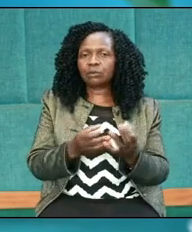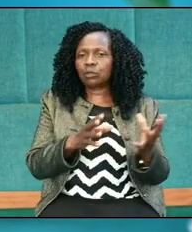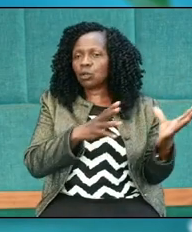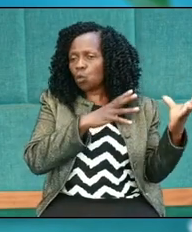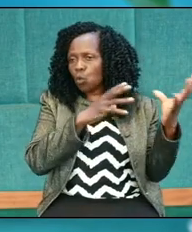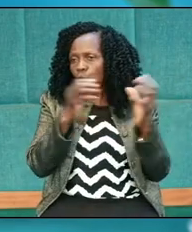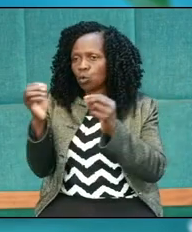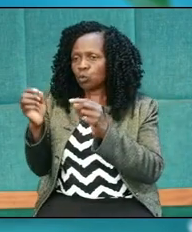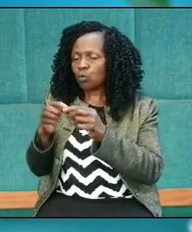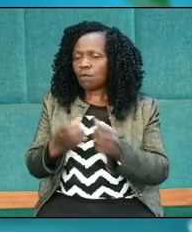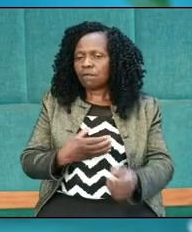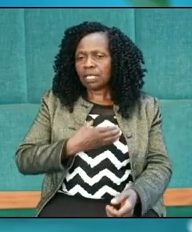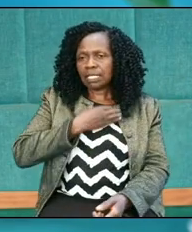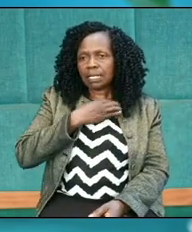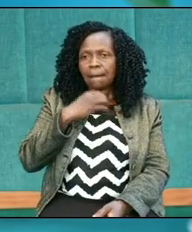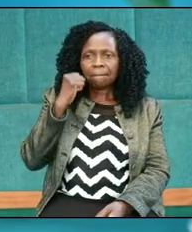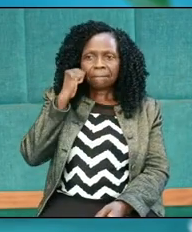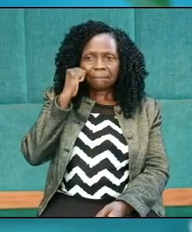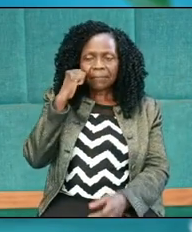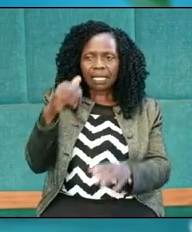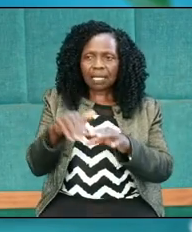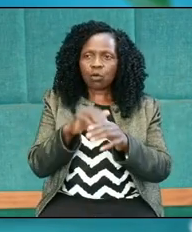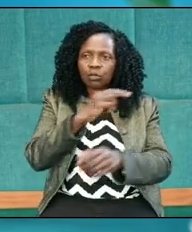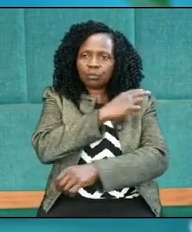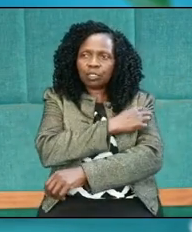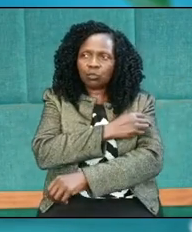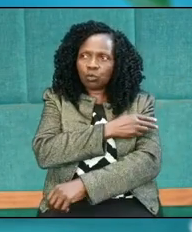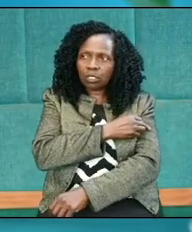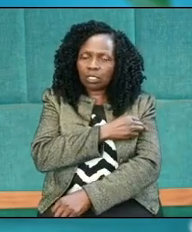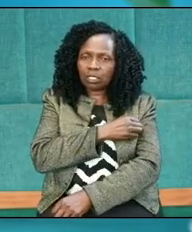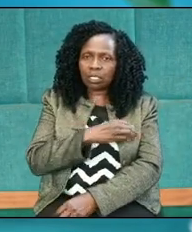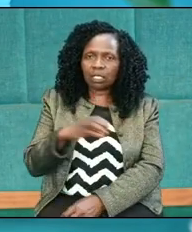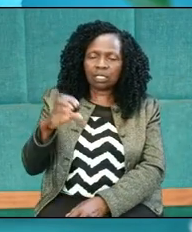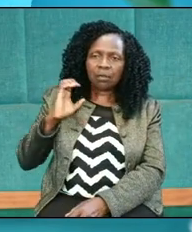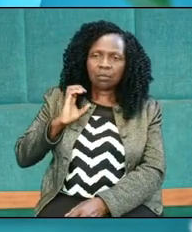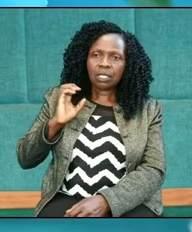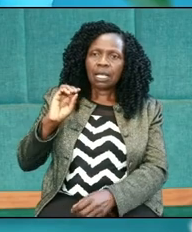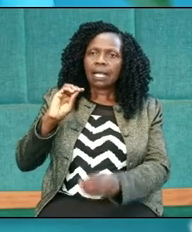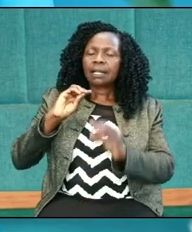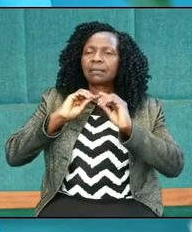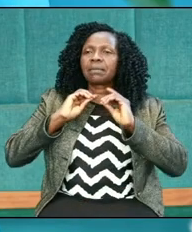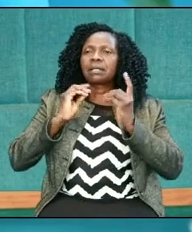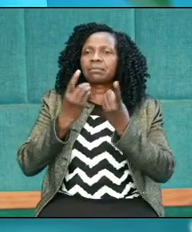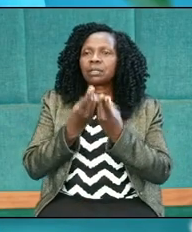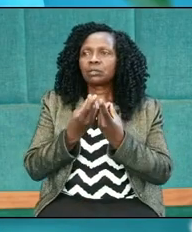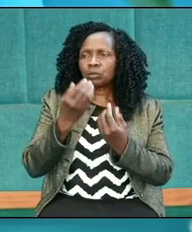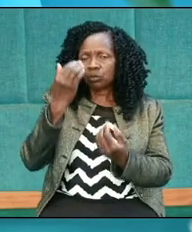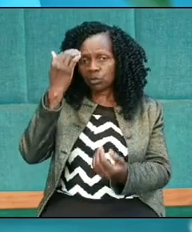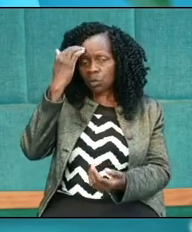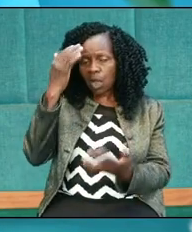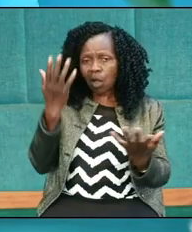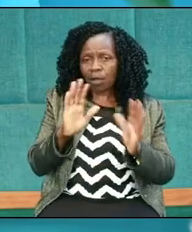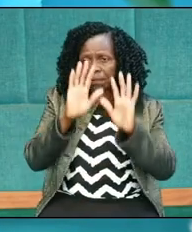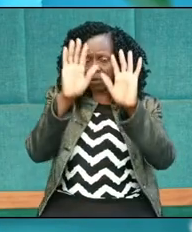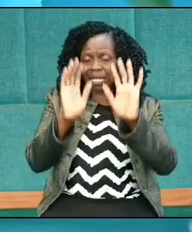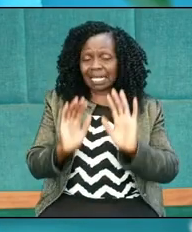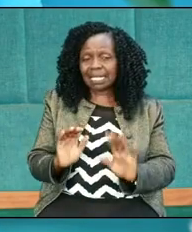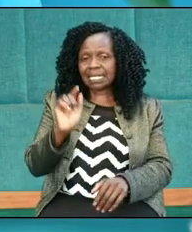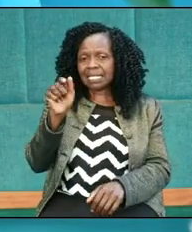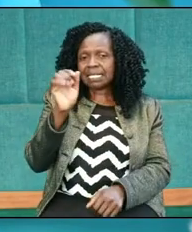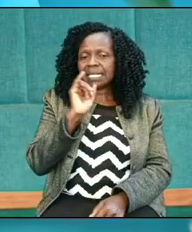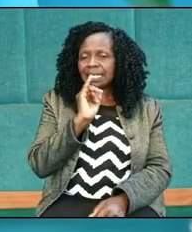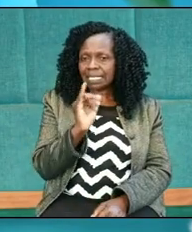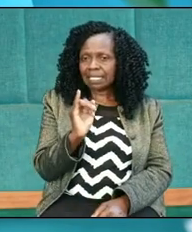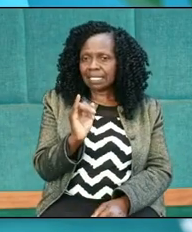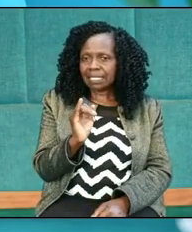visit the patients in hospitals, the chaplains department, you don't know how significant that is, because it